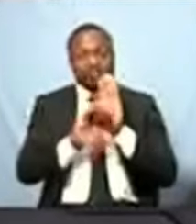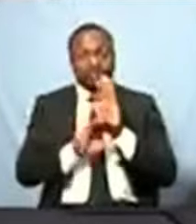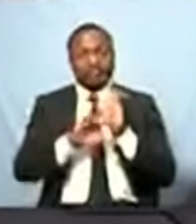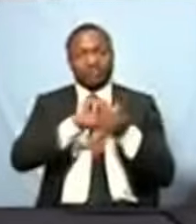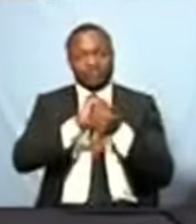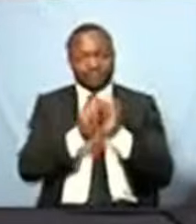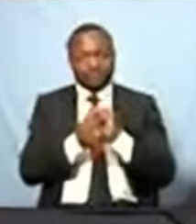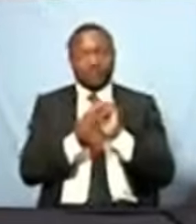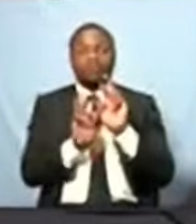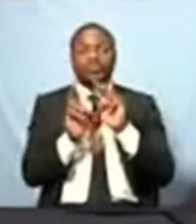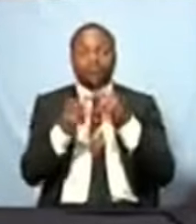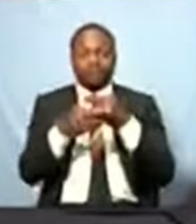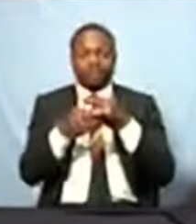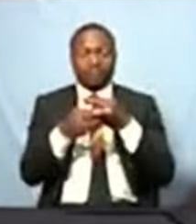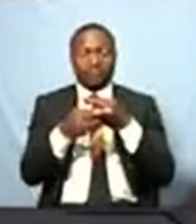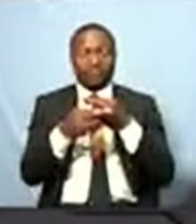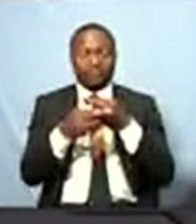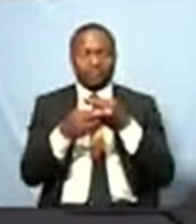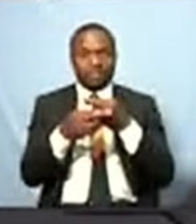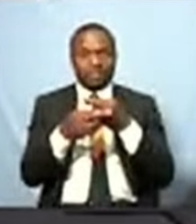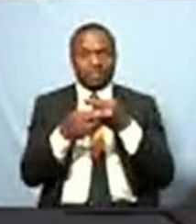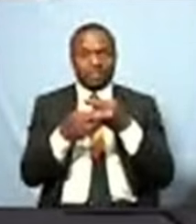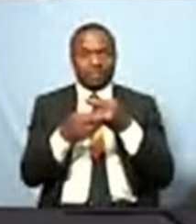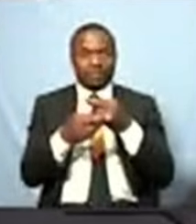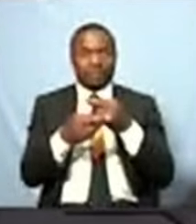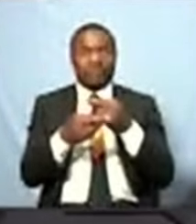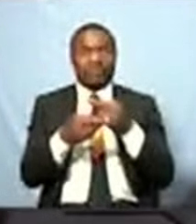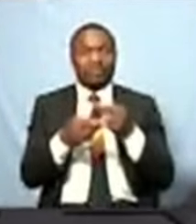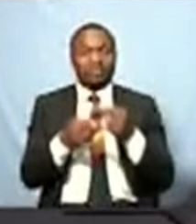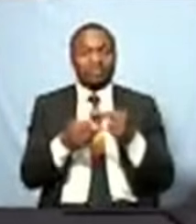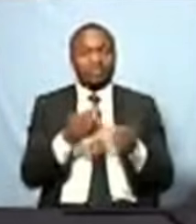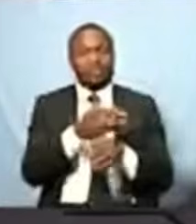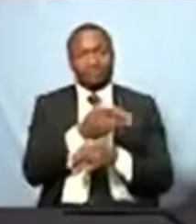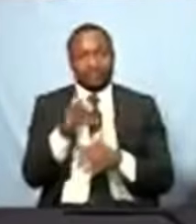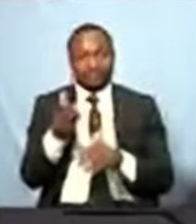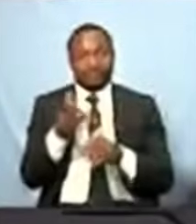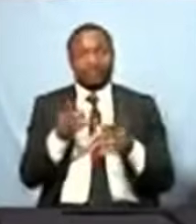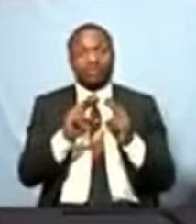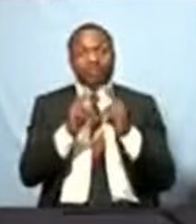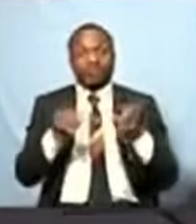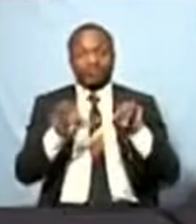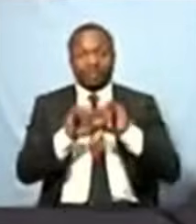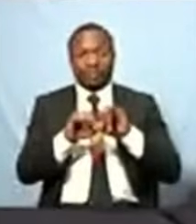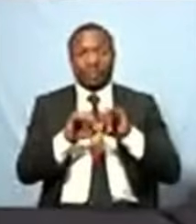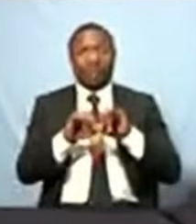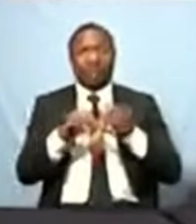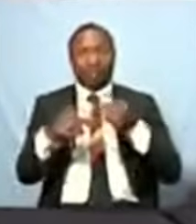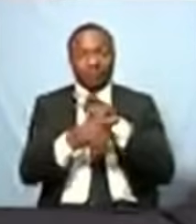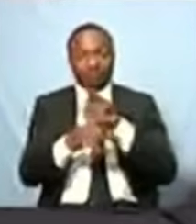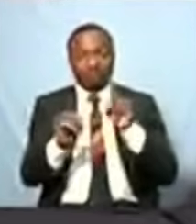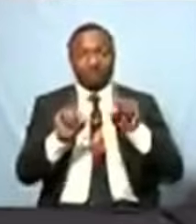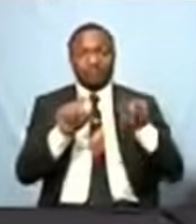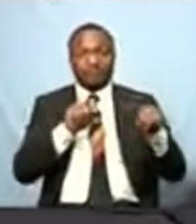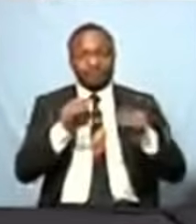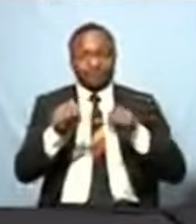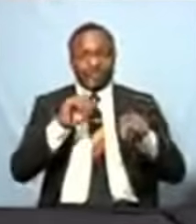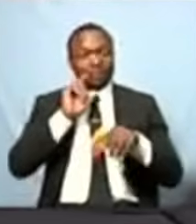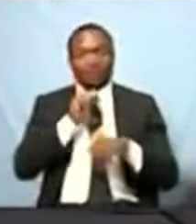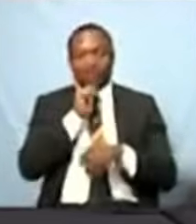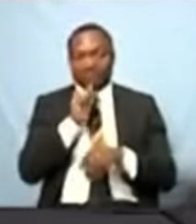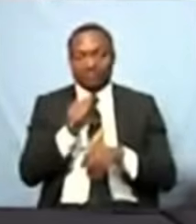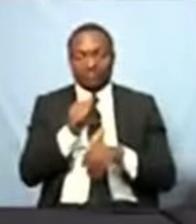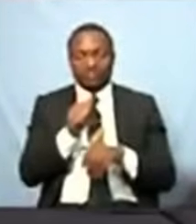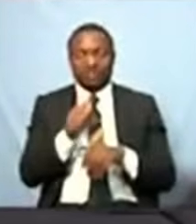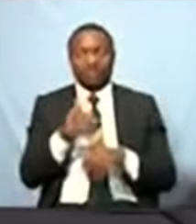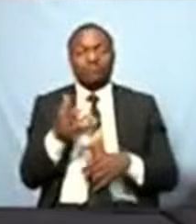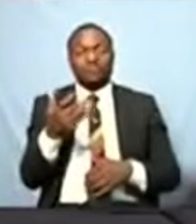and reforms are an inevitable occurrence of any governance process and must not be demonized